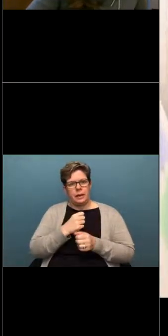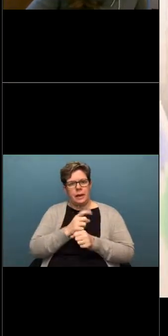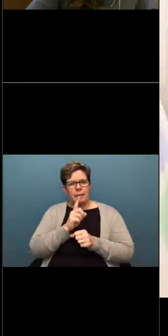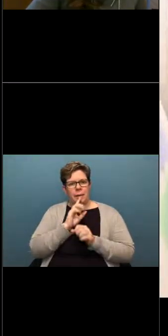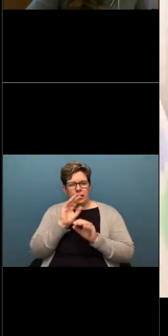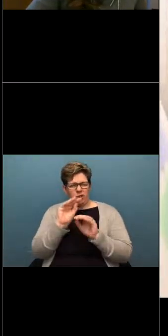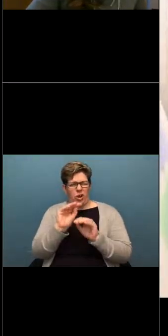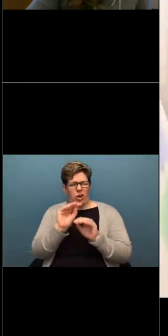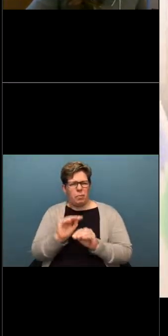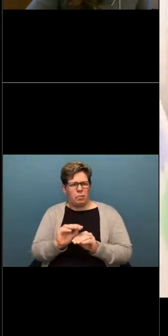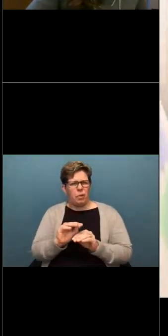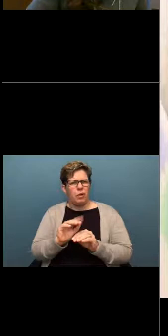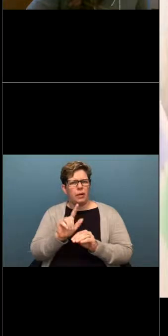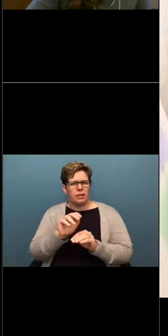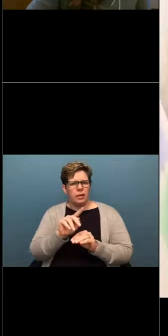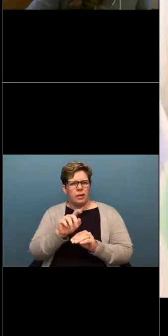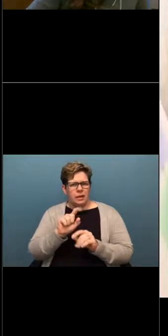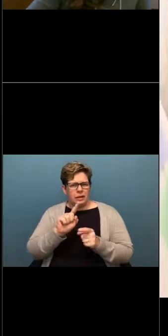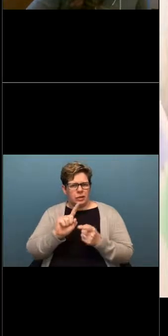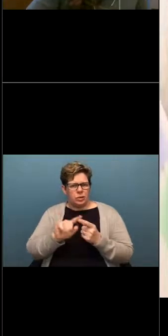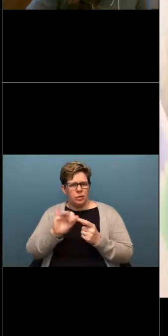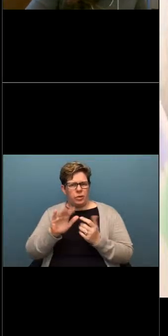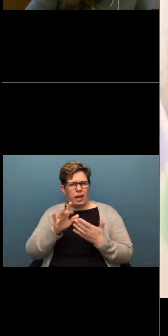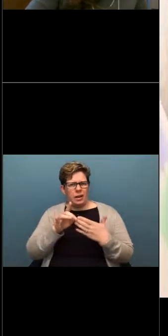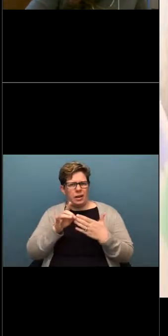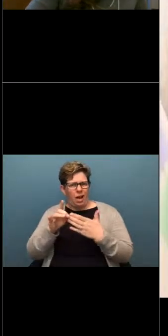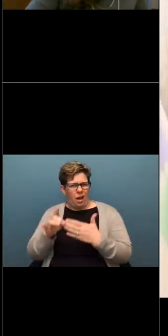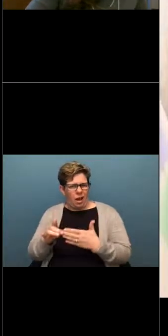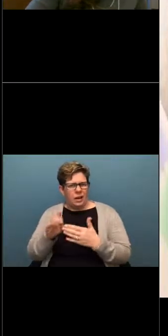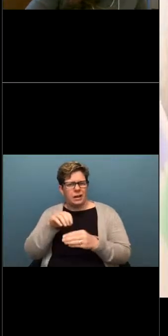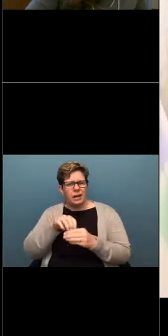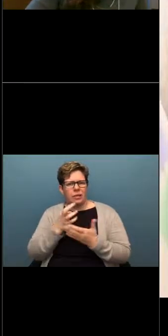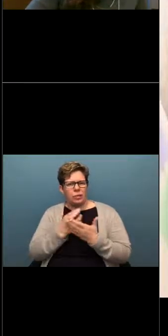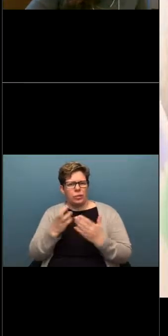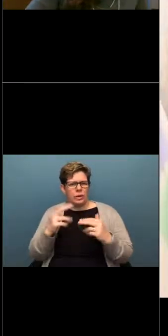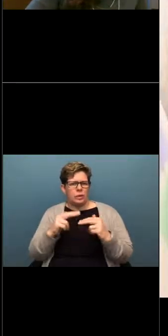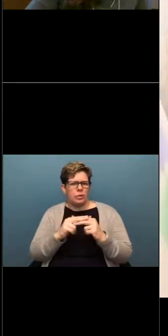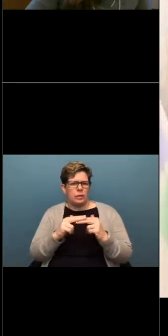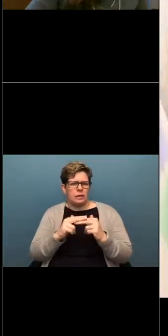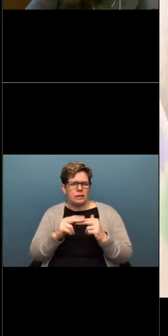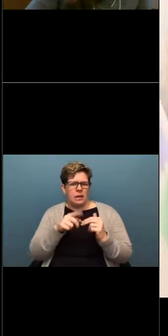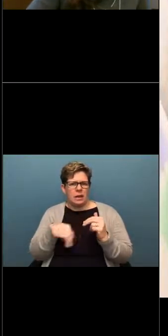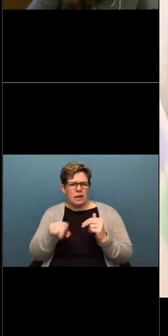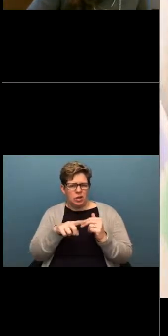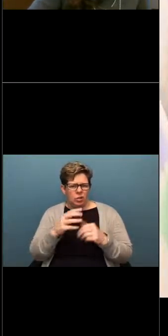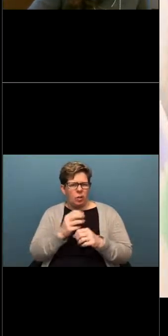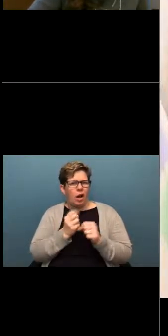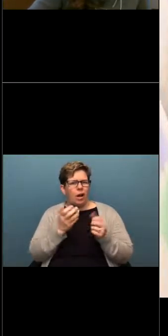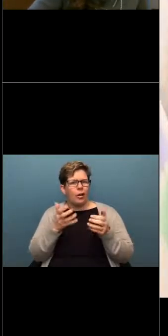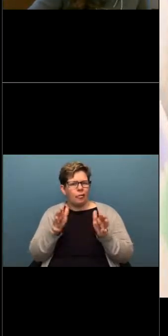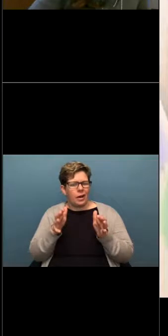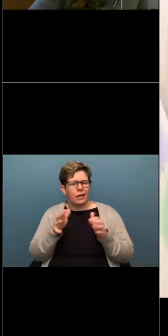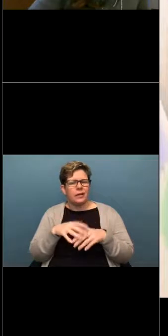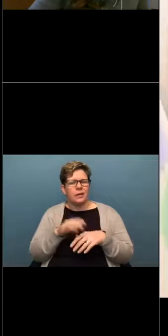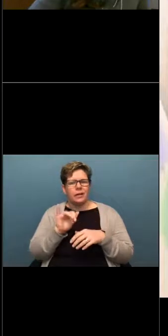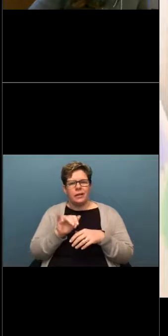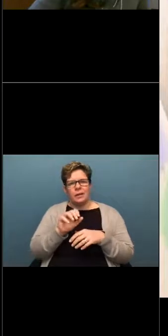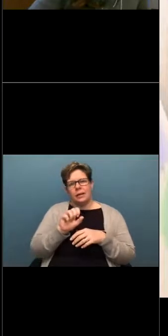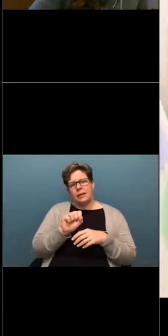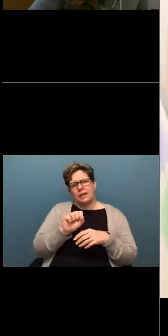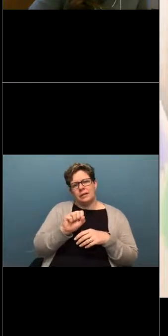links in the resources that are part of the information that Alejandra shared with you also. Again, that's the Substance Abuse